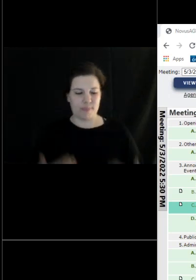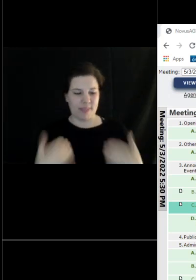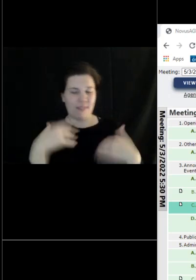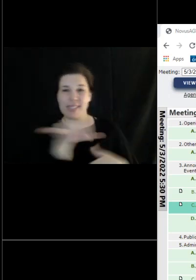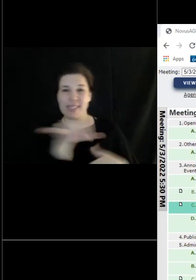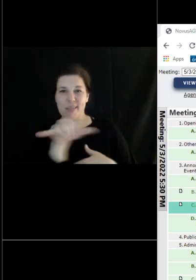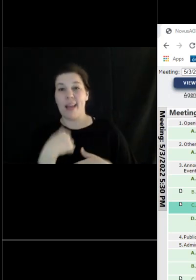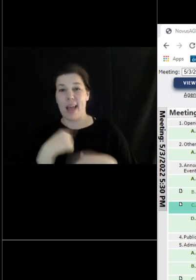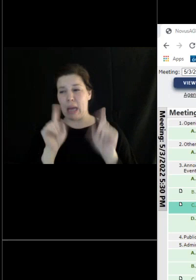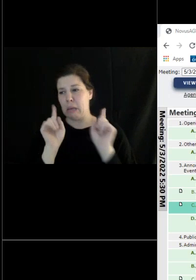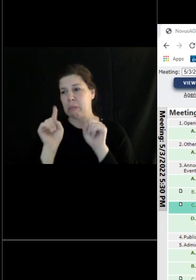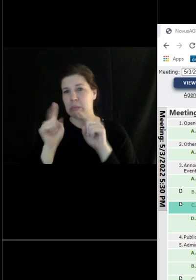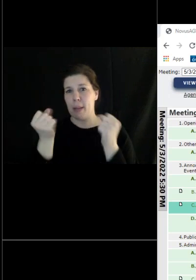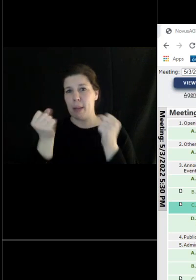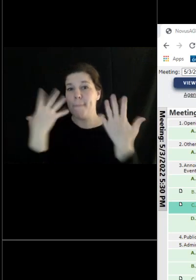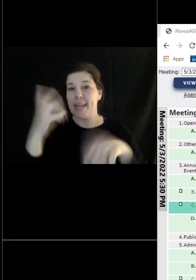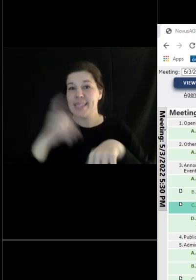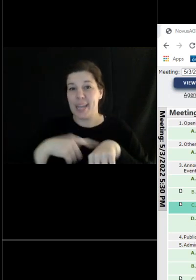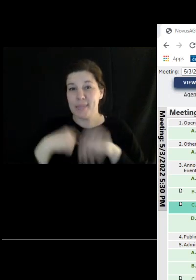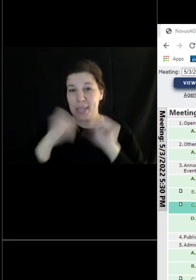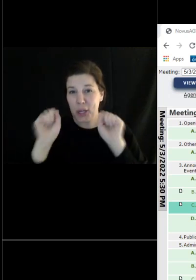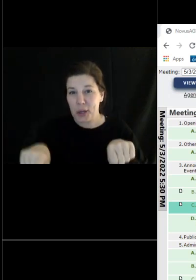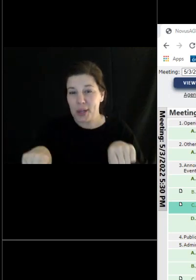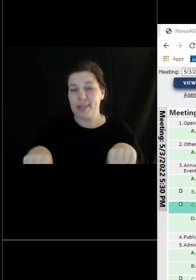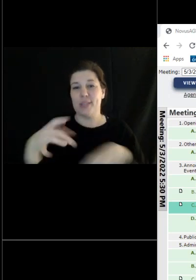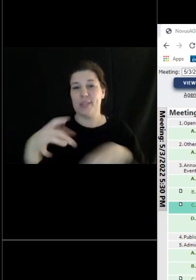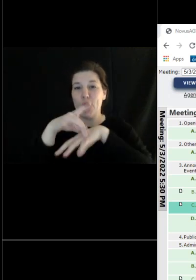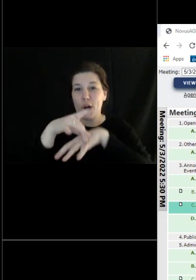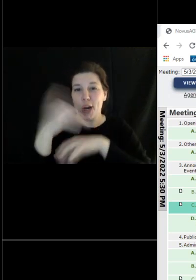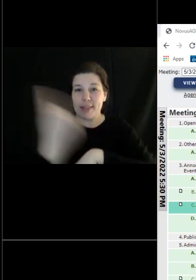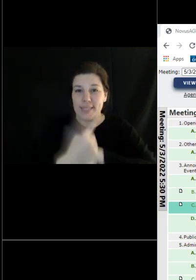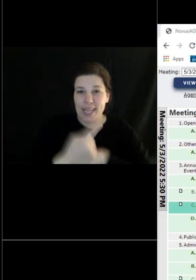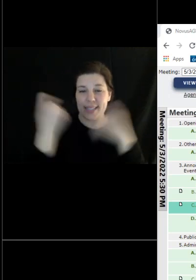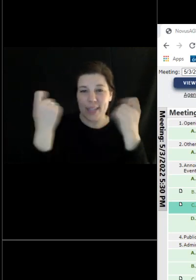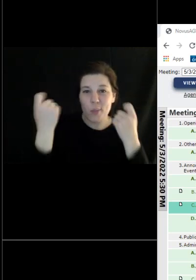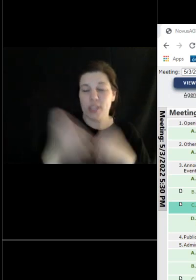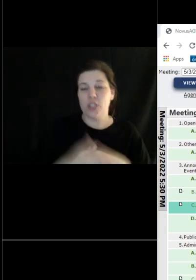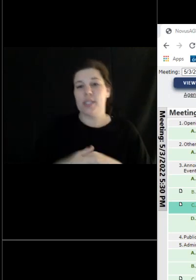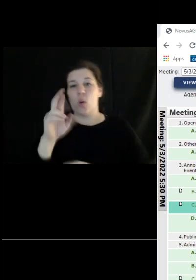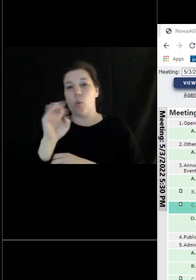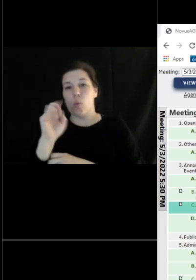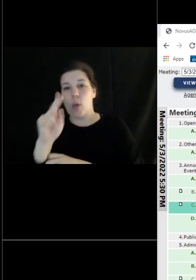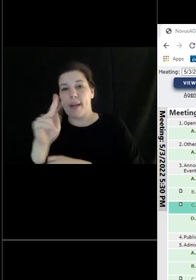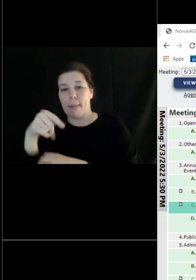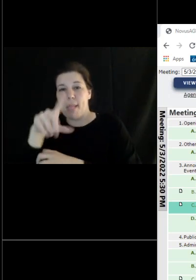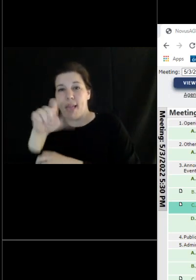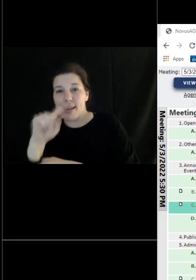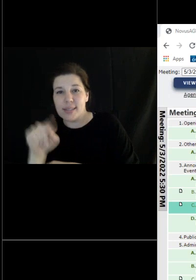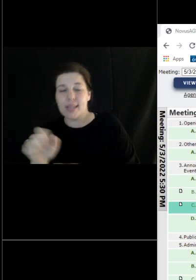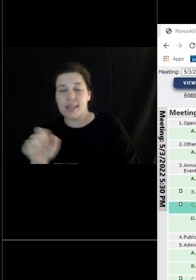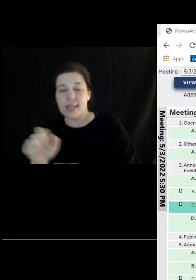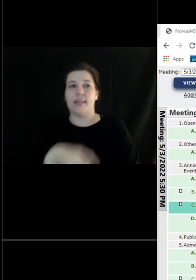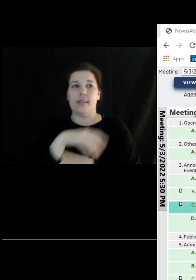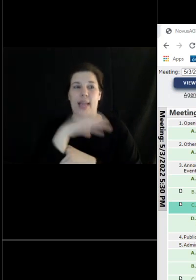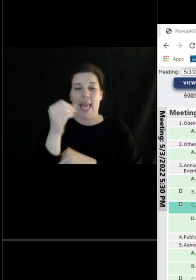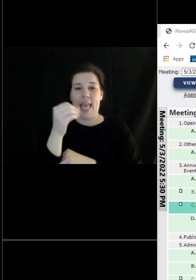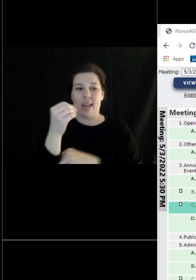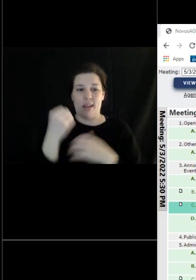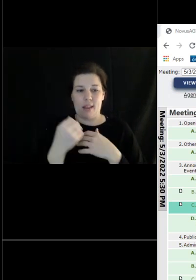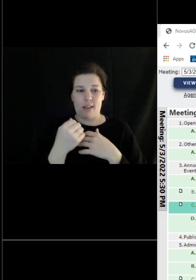many events as I could, the Earth Day celebrations, the Rock the Plaza for the CRA, and the